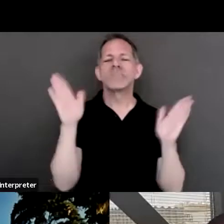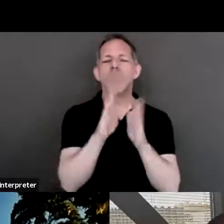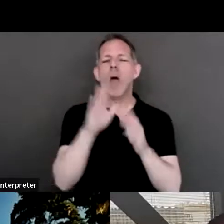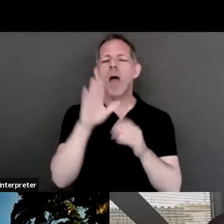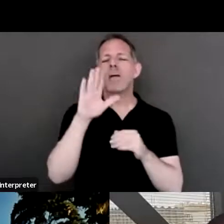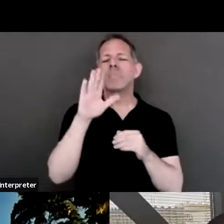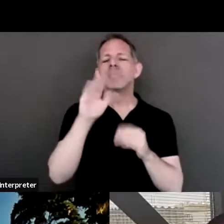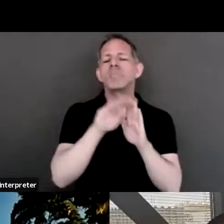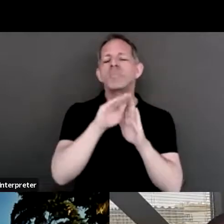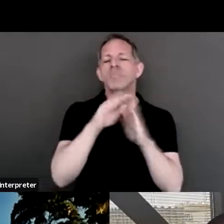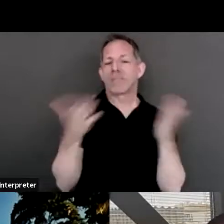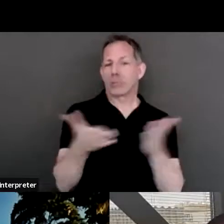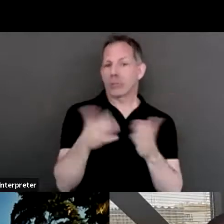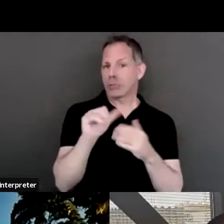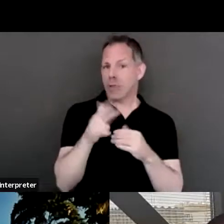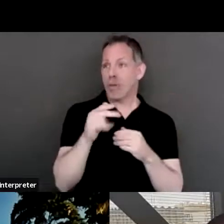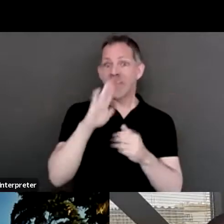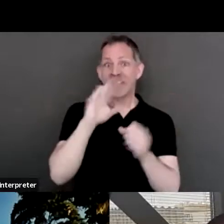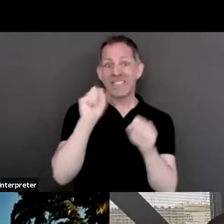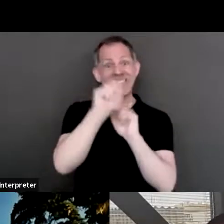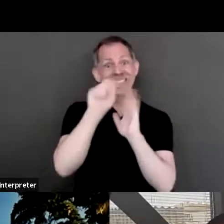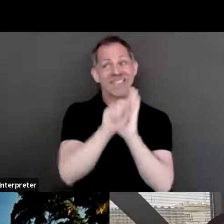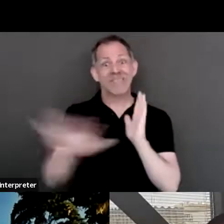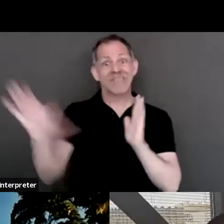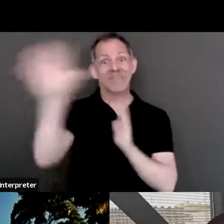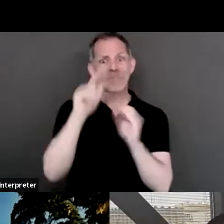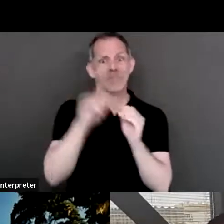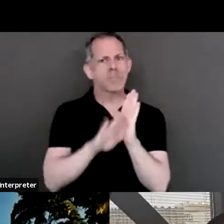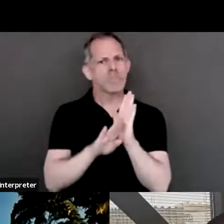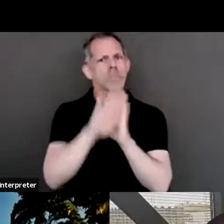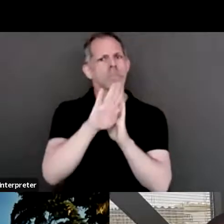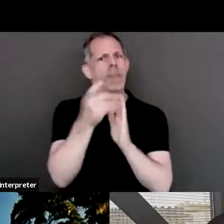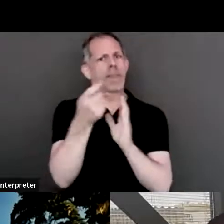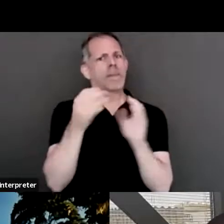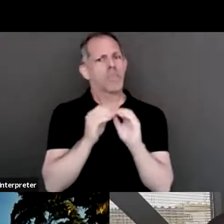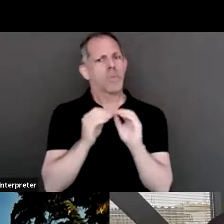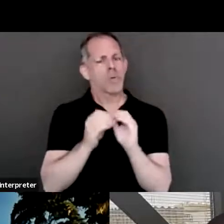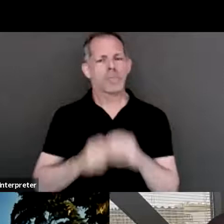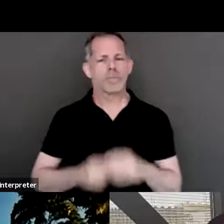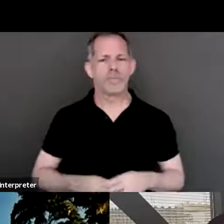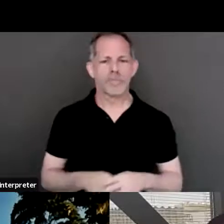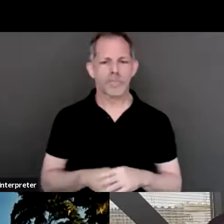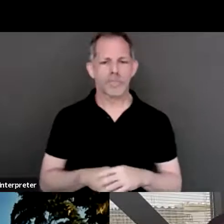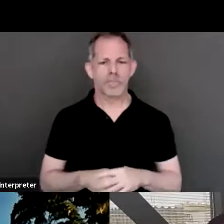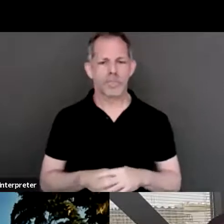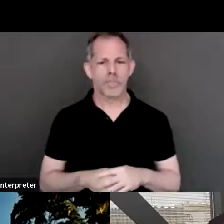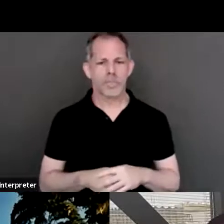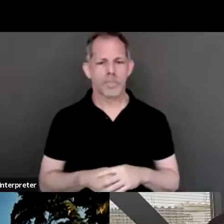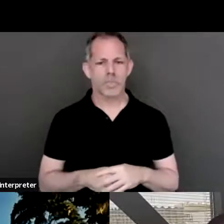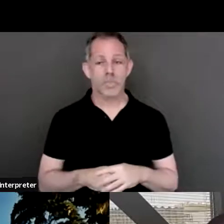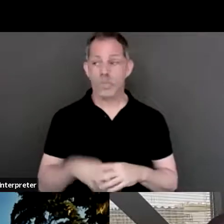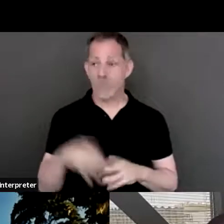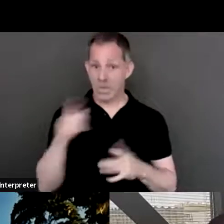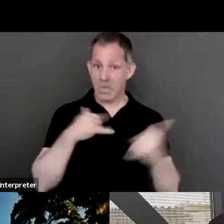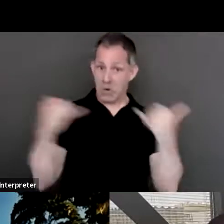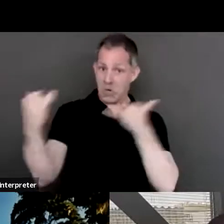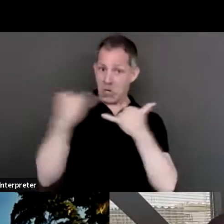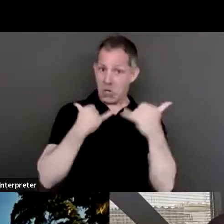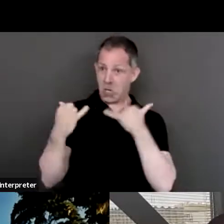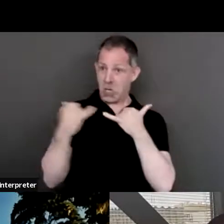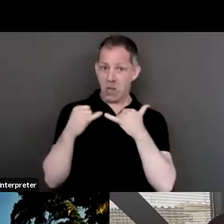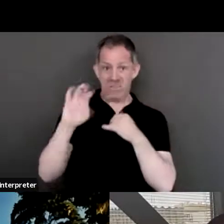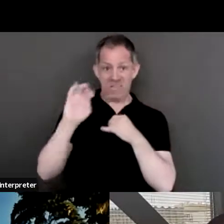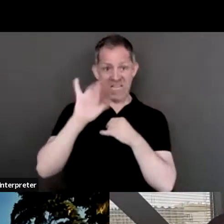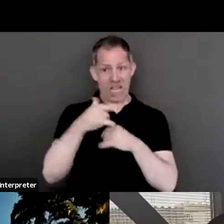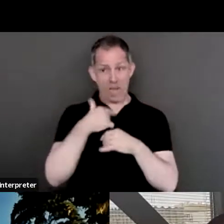so there's that. And then, yes, we do get calls and emails and Facebook posts from people asking about, are they